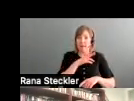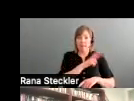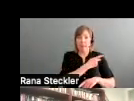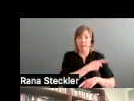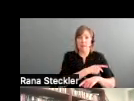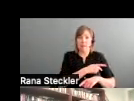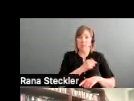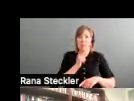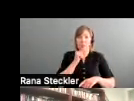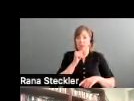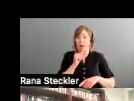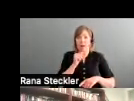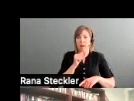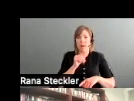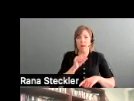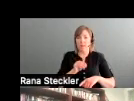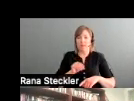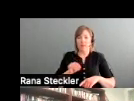have been